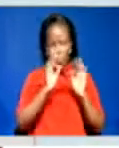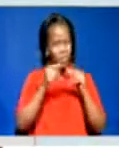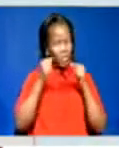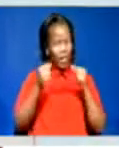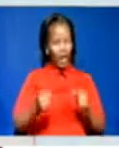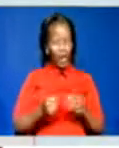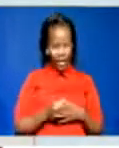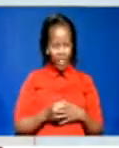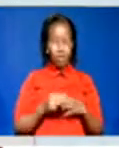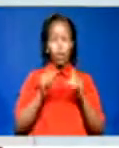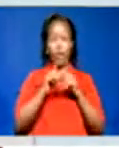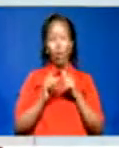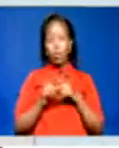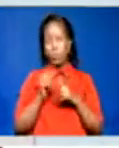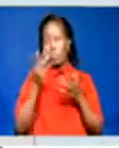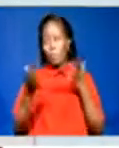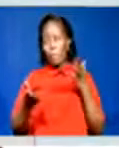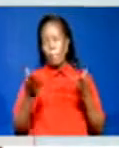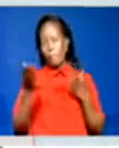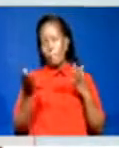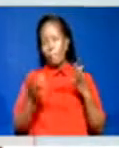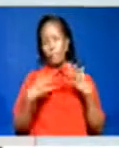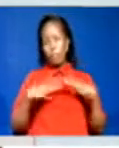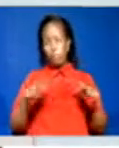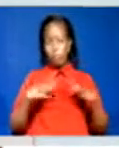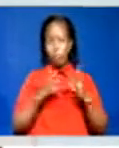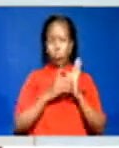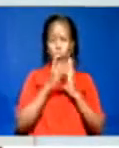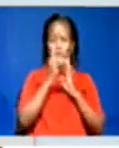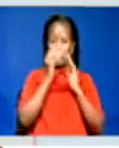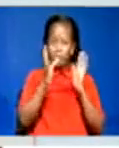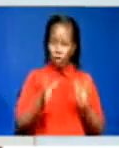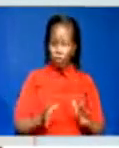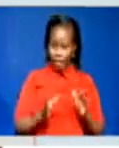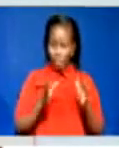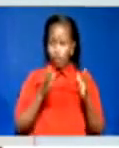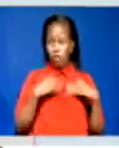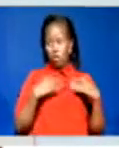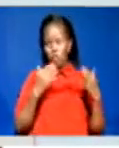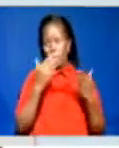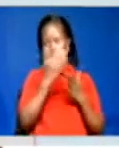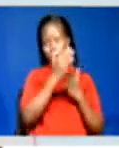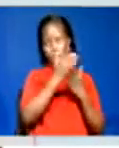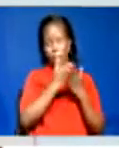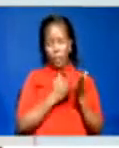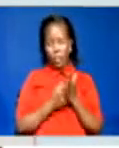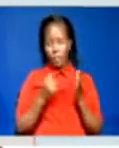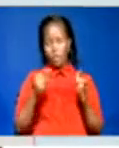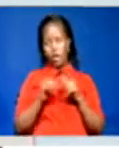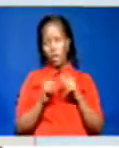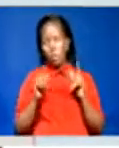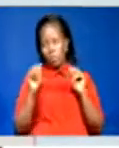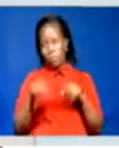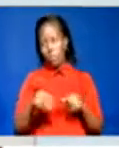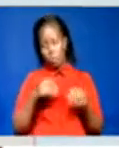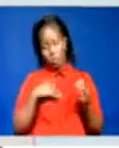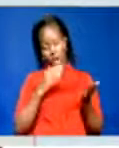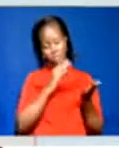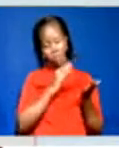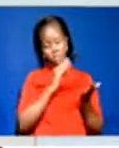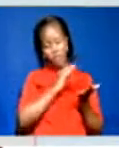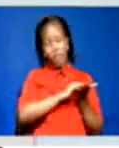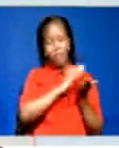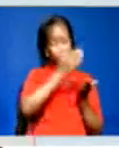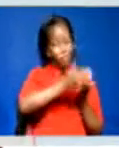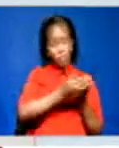finally, maybe you can give developers incentives. The way, of course, you have Hustlers Fund, we can have a fund for housing as well in Kenya